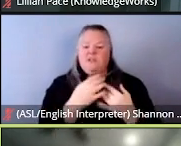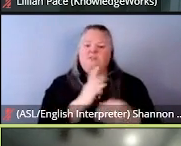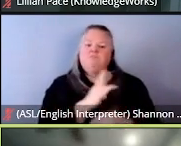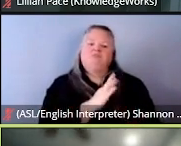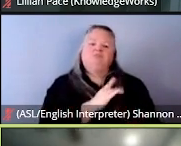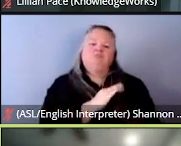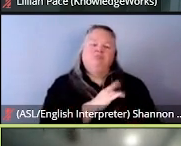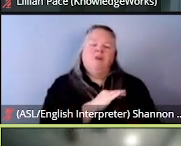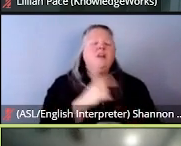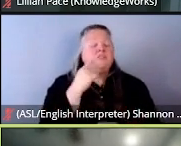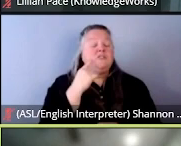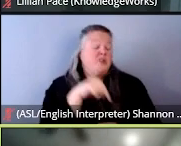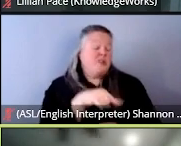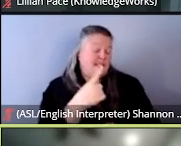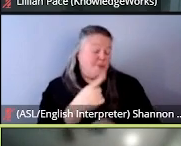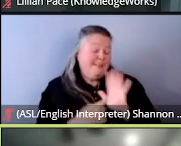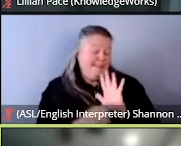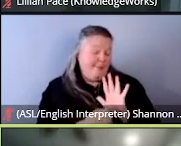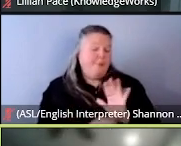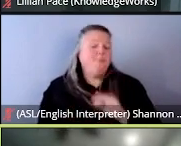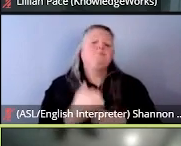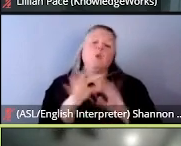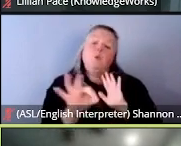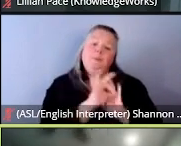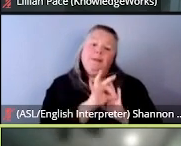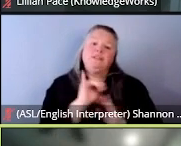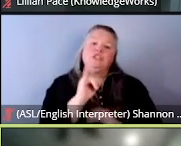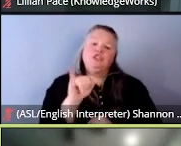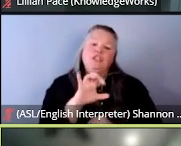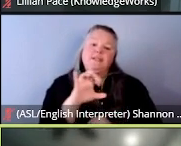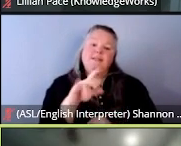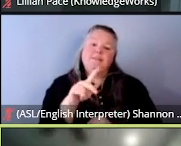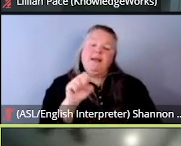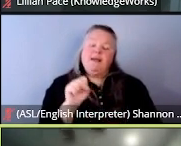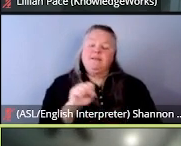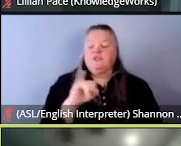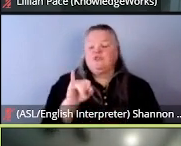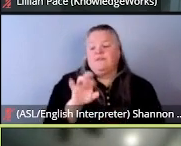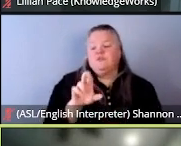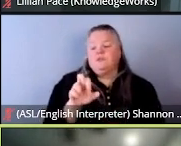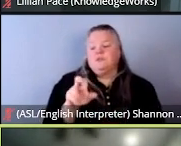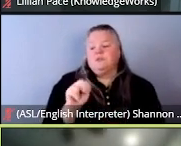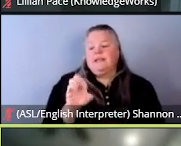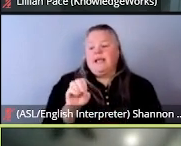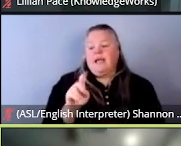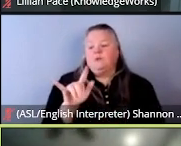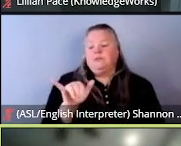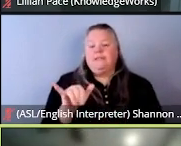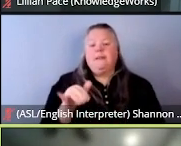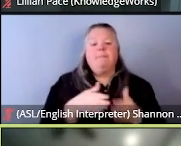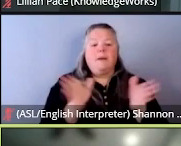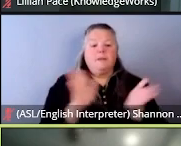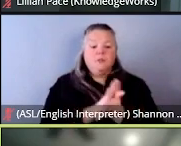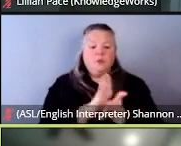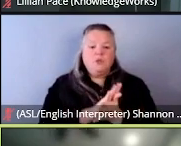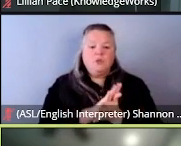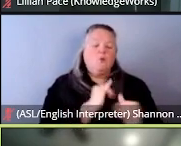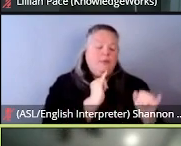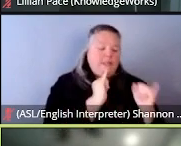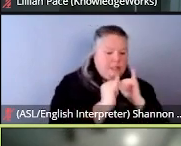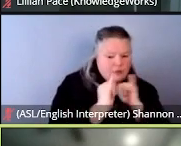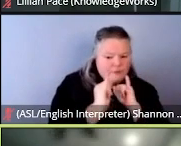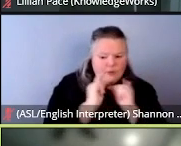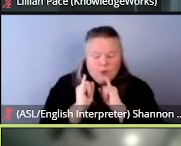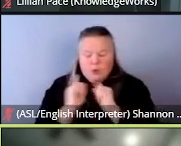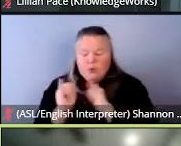So for this one, for example, we chose to highlight Jefferson County Public Schools. We interviewed some folks from the district as well as